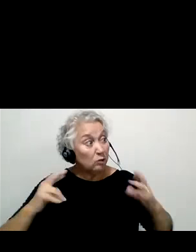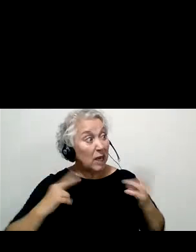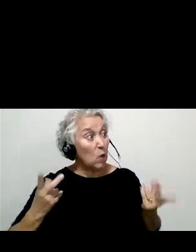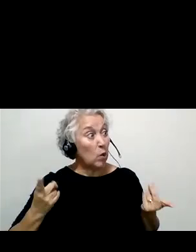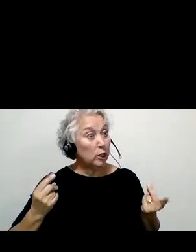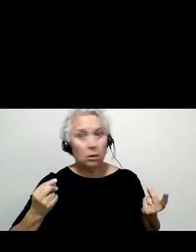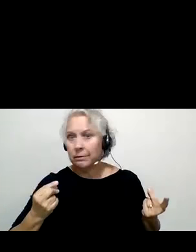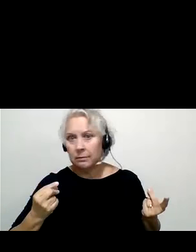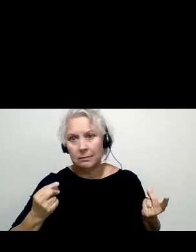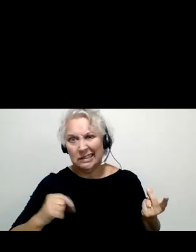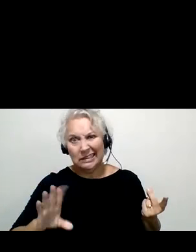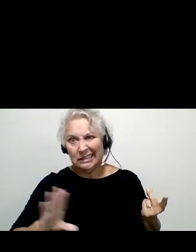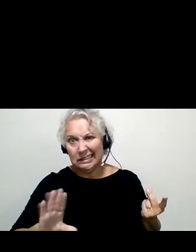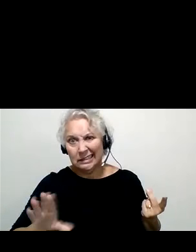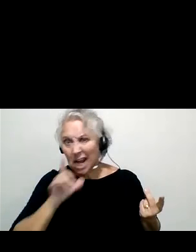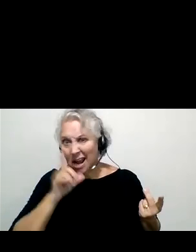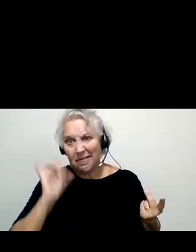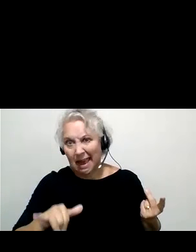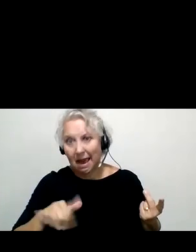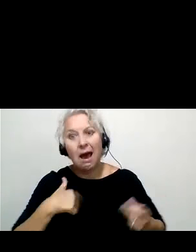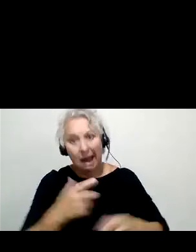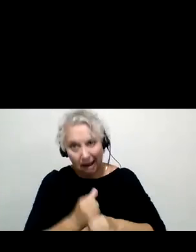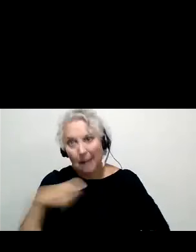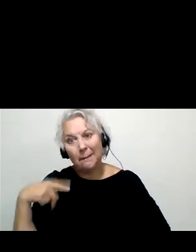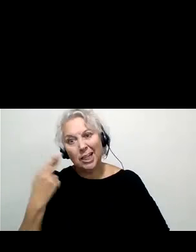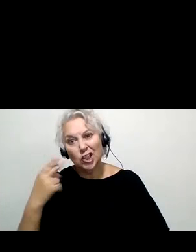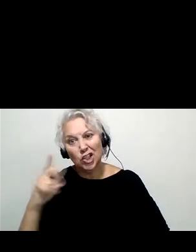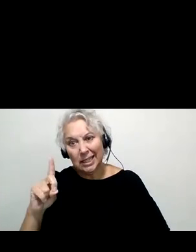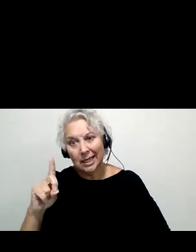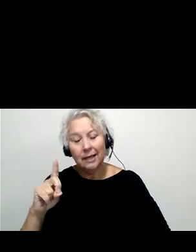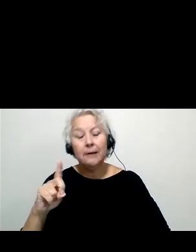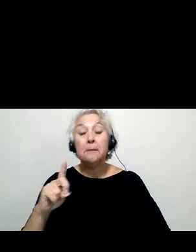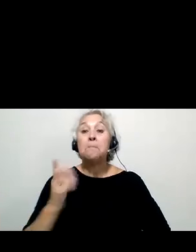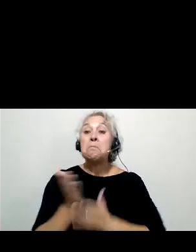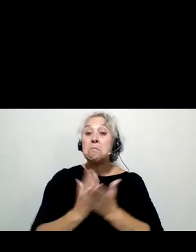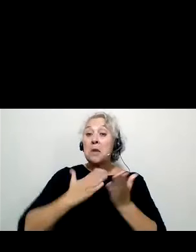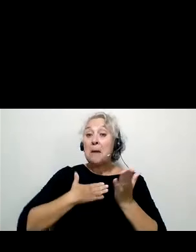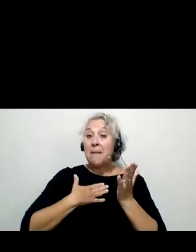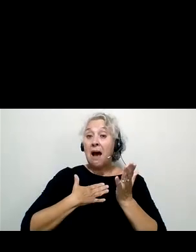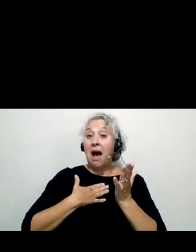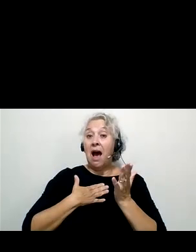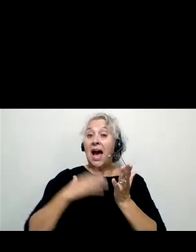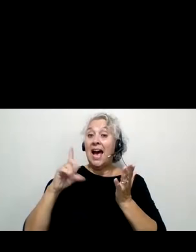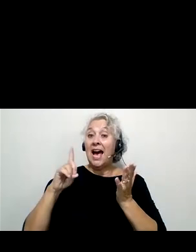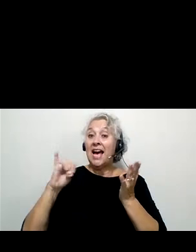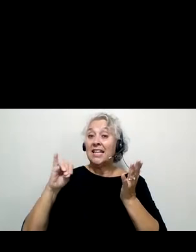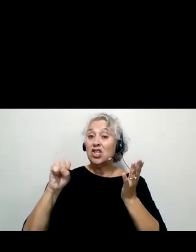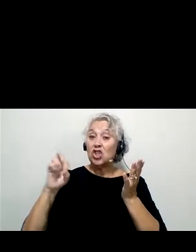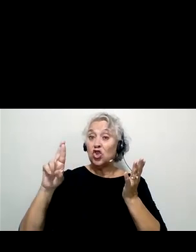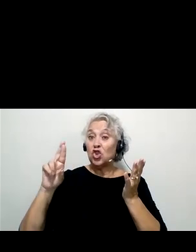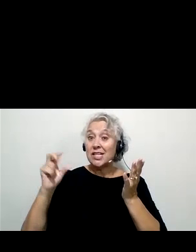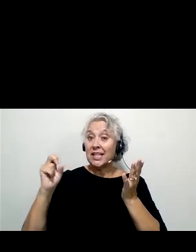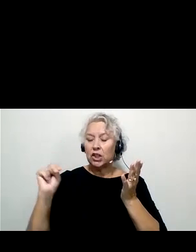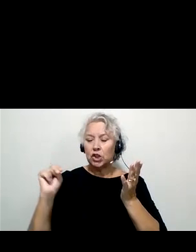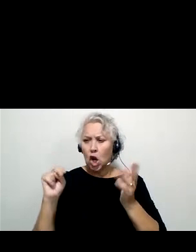now if I would tell you to do this, but I got my PhD. And so part of my dissertation was looking at how